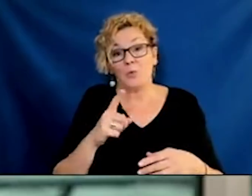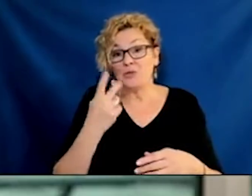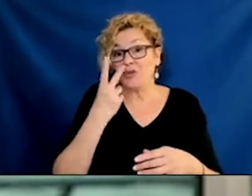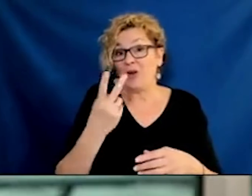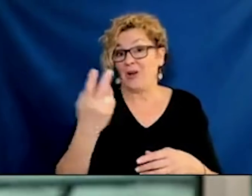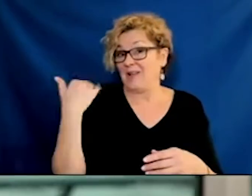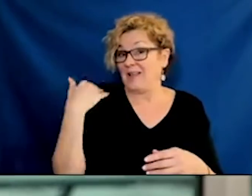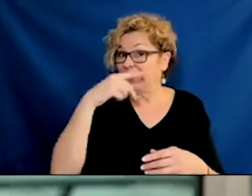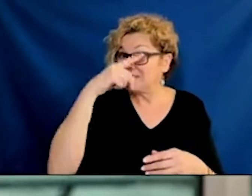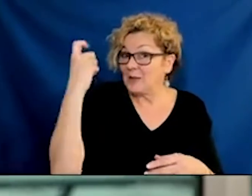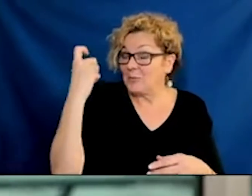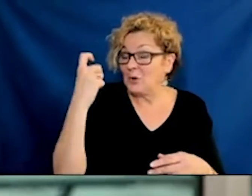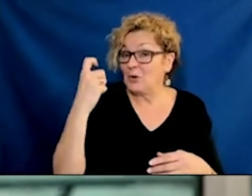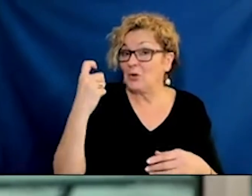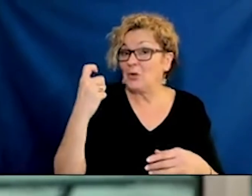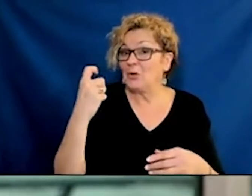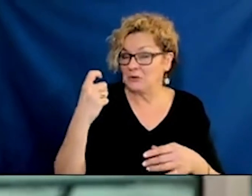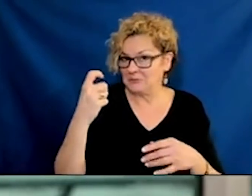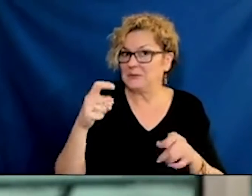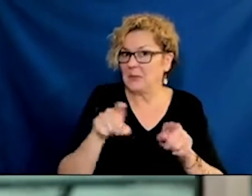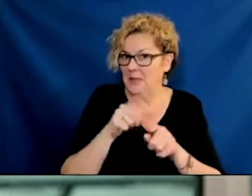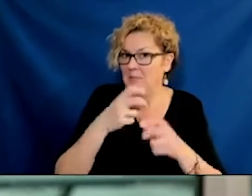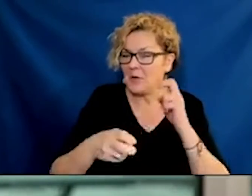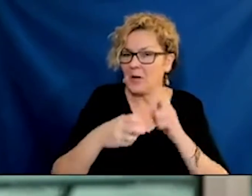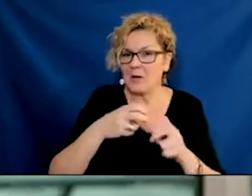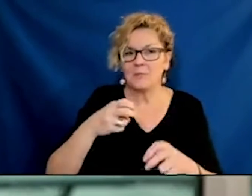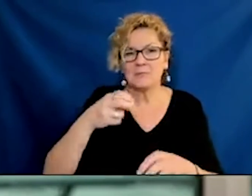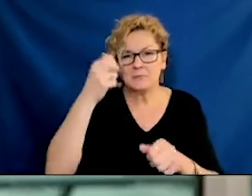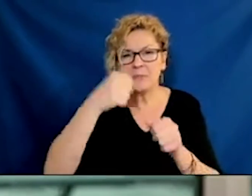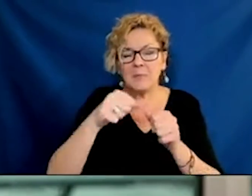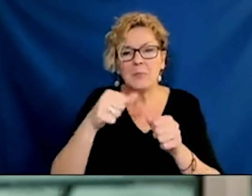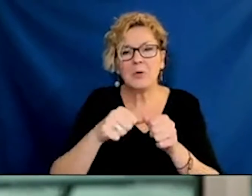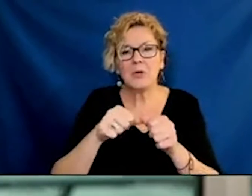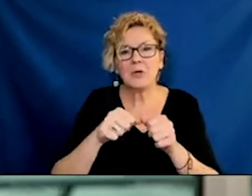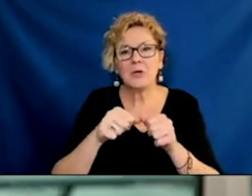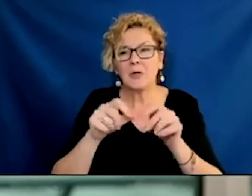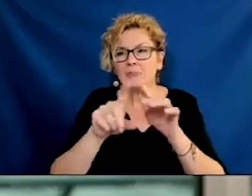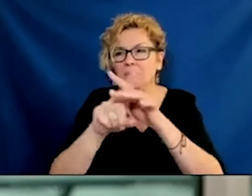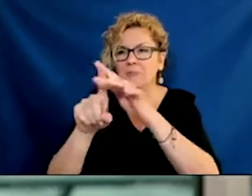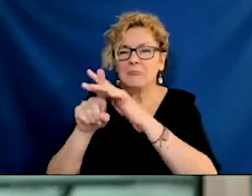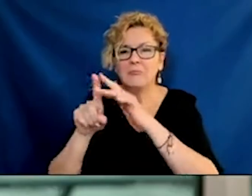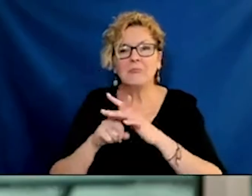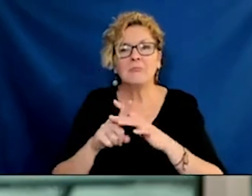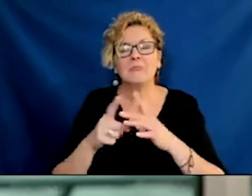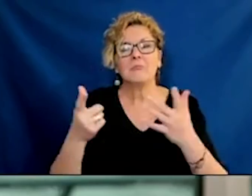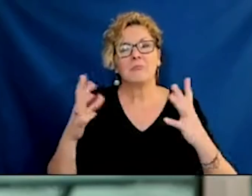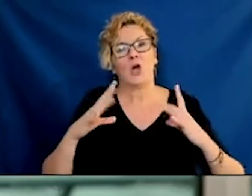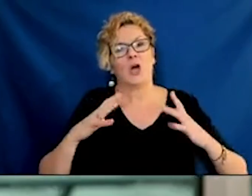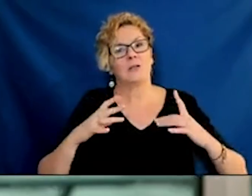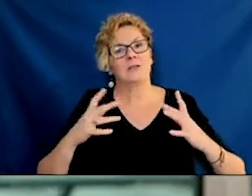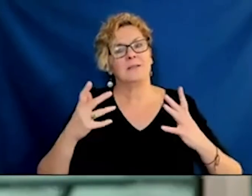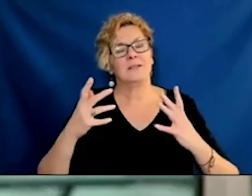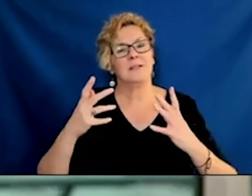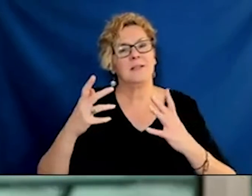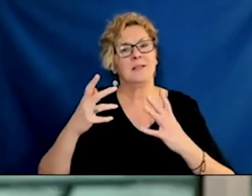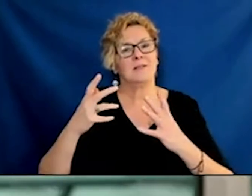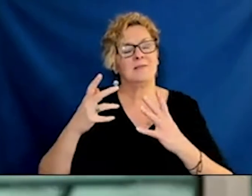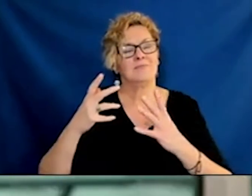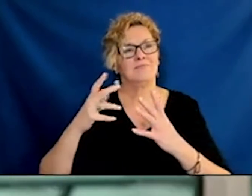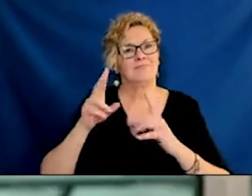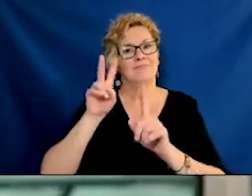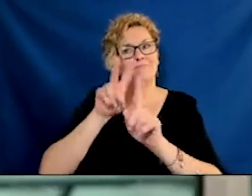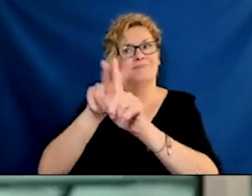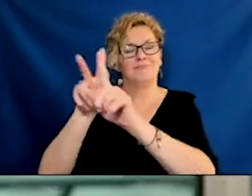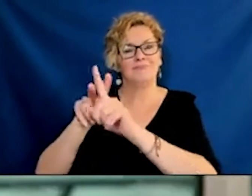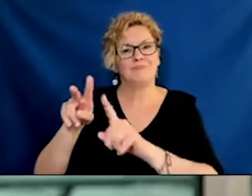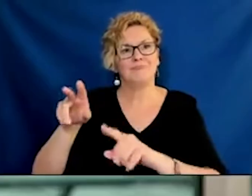place from the summer when we saw similar things happening around vacation properties in the interior. And those orders say